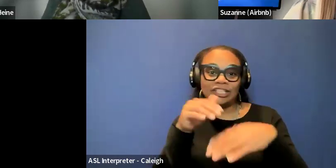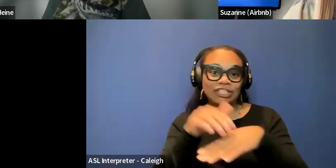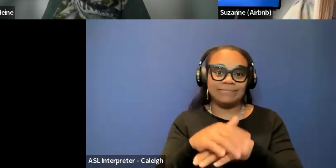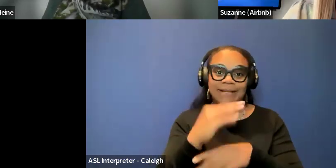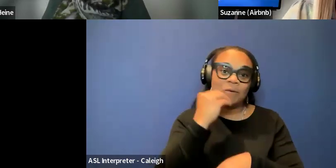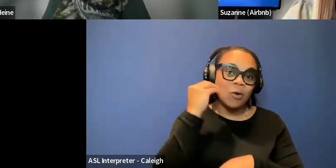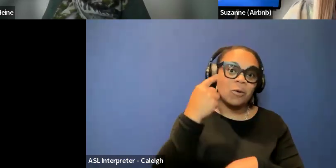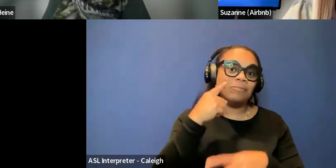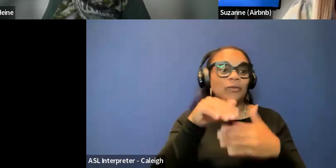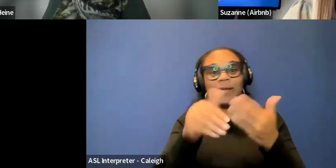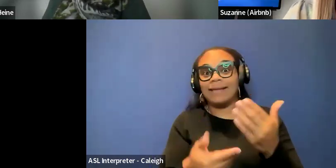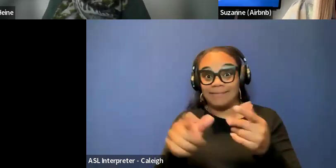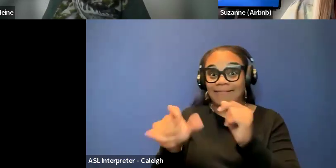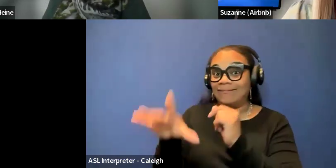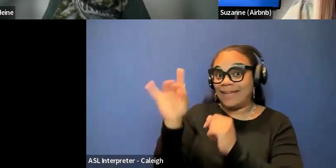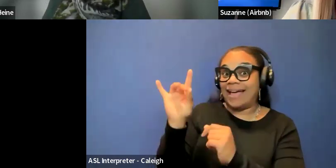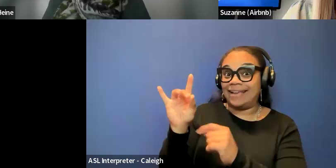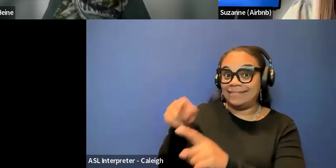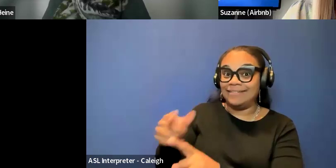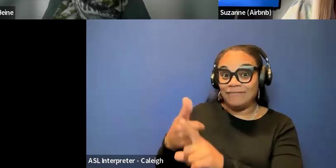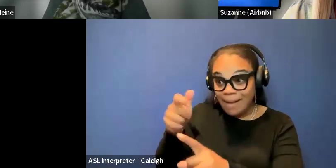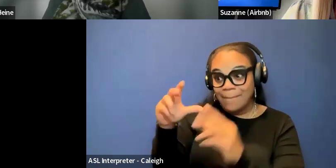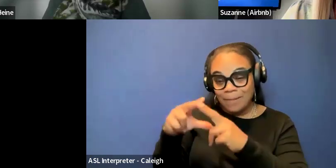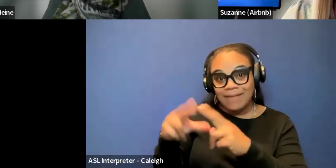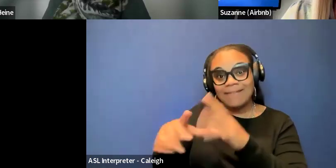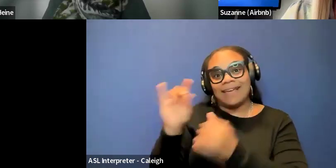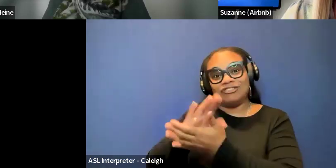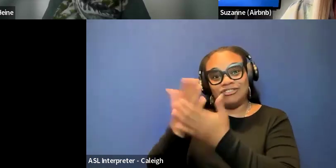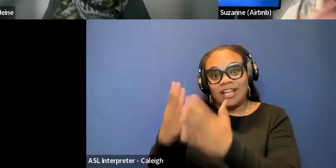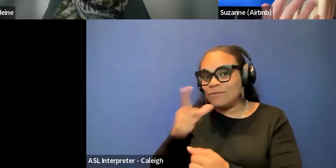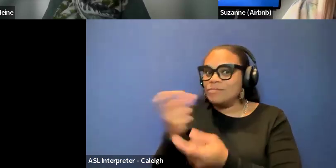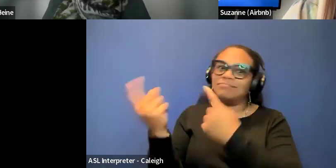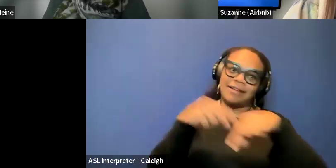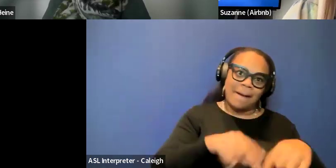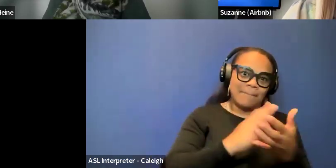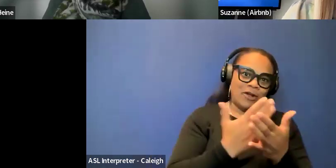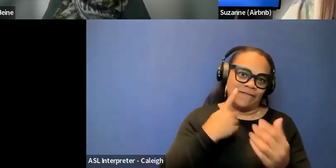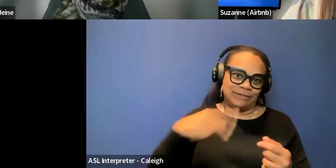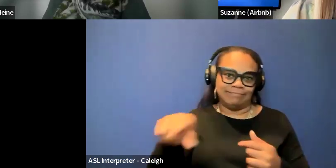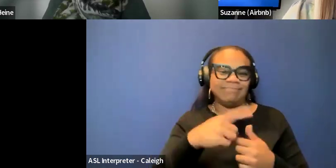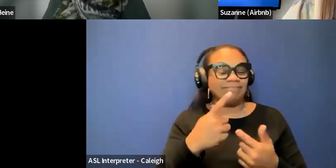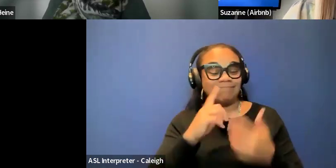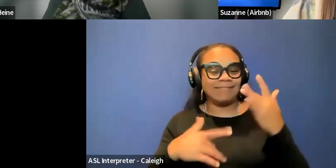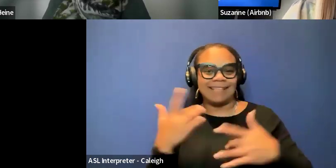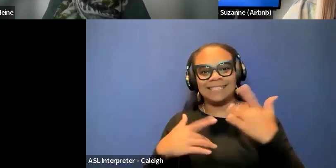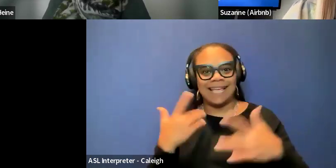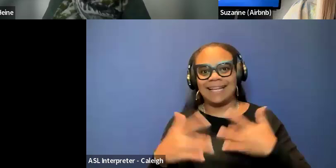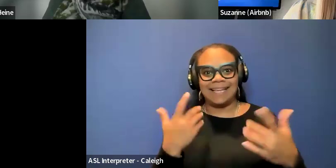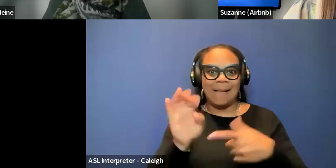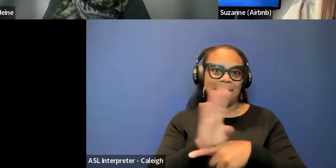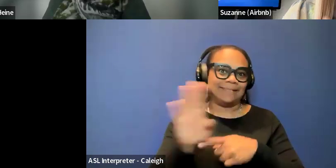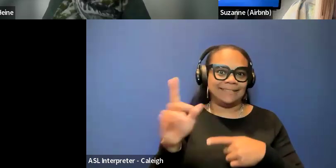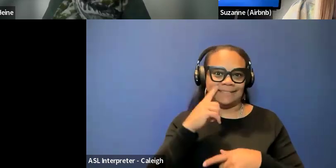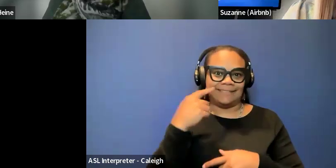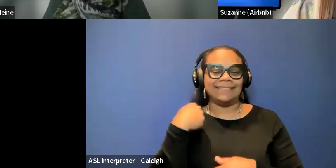you can actually find and book a private chef on Airbnb to come into your home and do this. So again, another really exciting business for us that